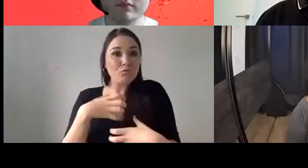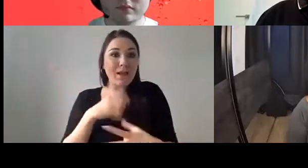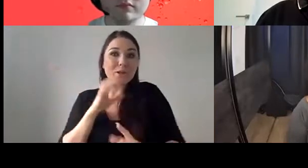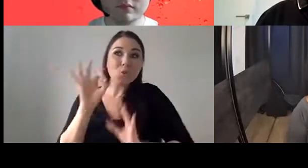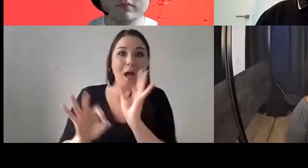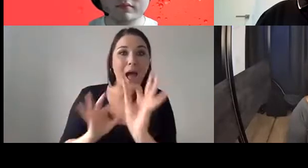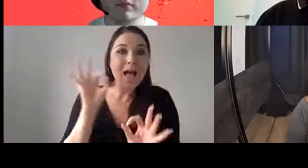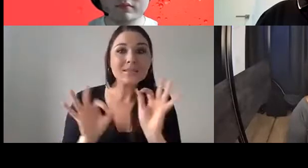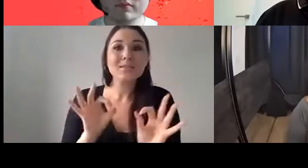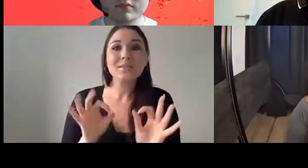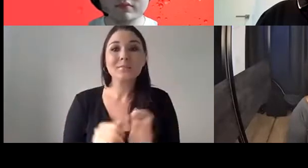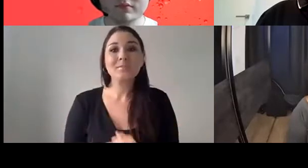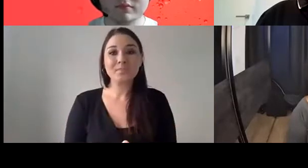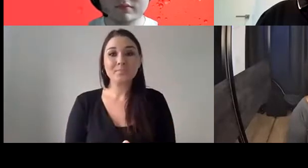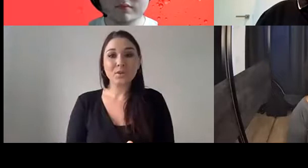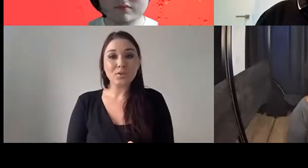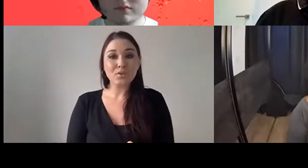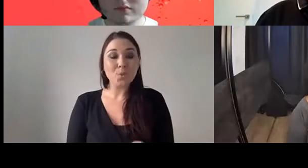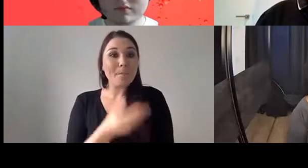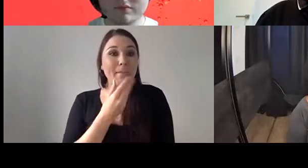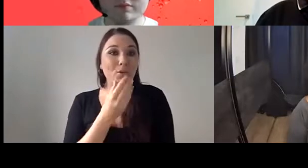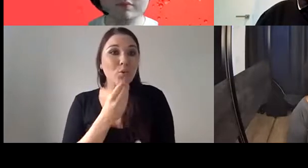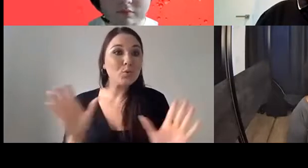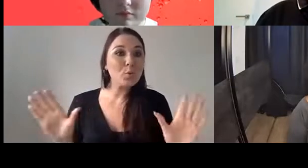they will have answers for you. So make use of it, please.